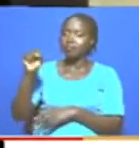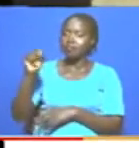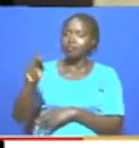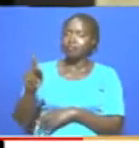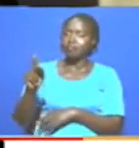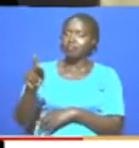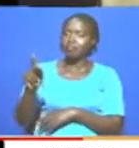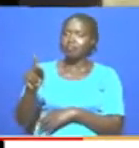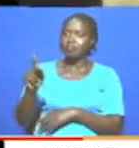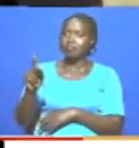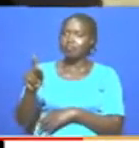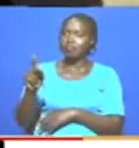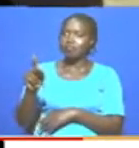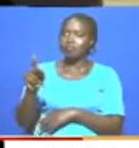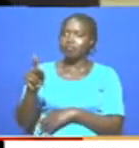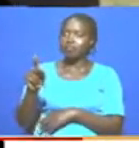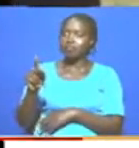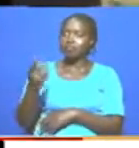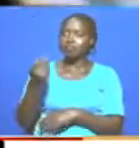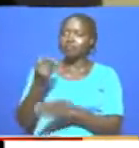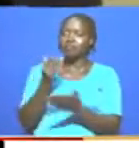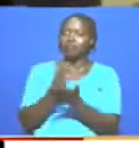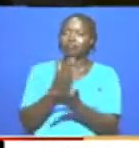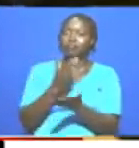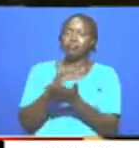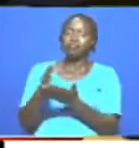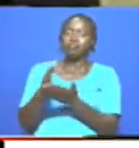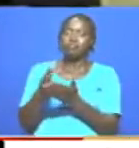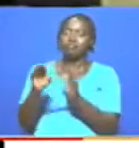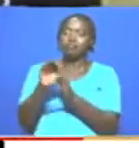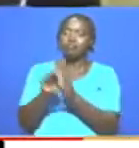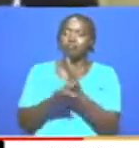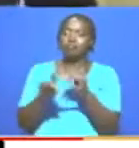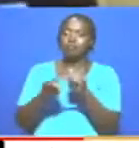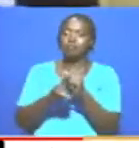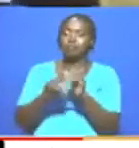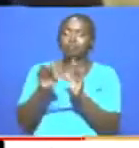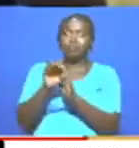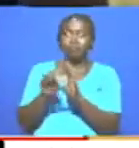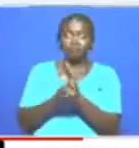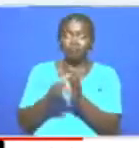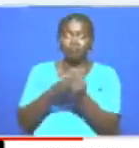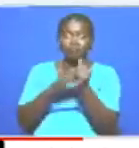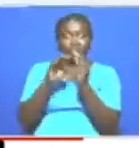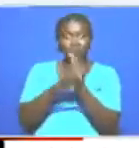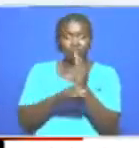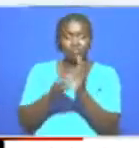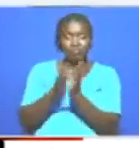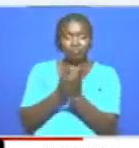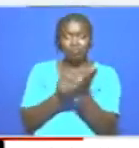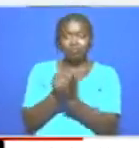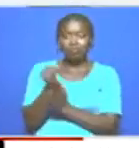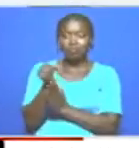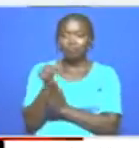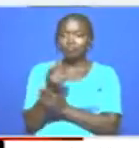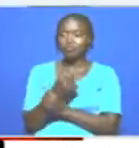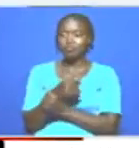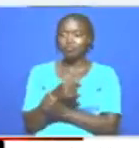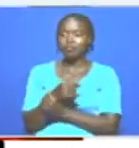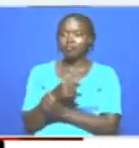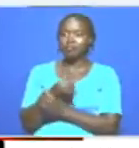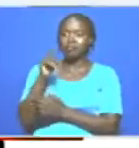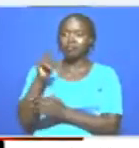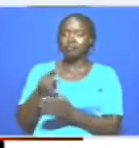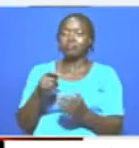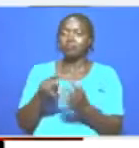Theory called for actualization of Chapter 6 of the Constitution on Leadership and Integrity. And so we must begin to have